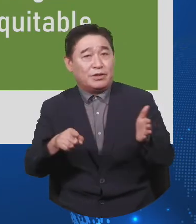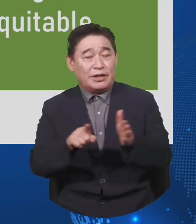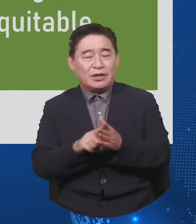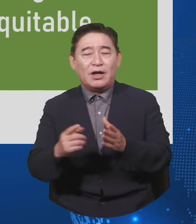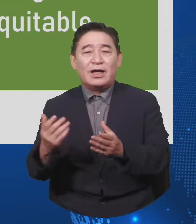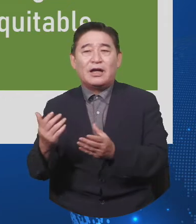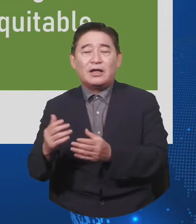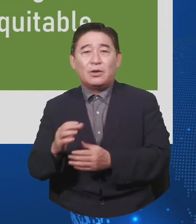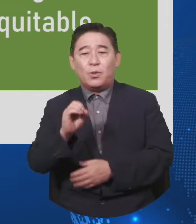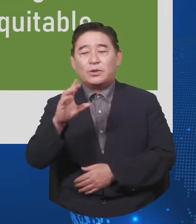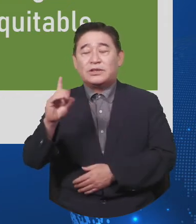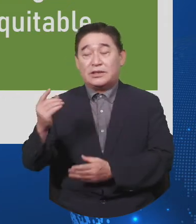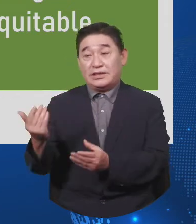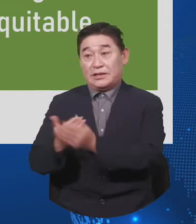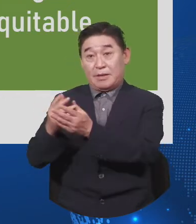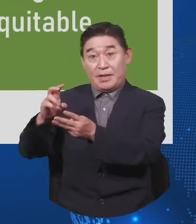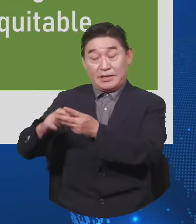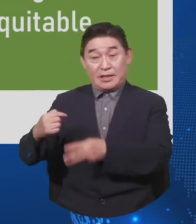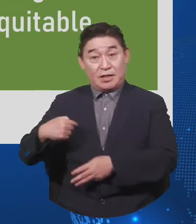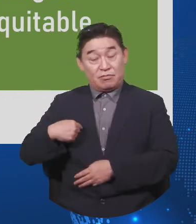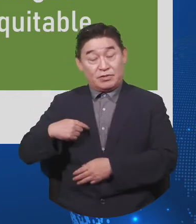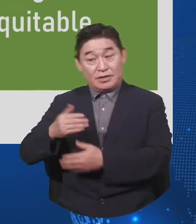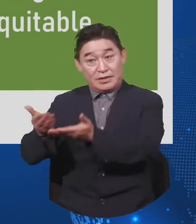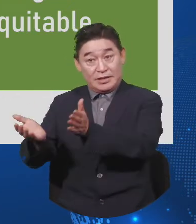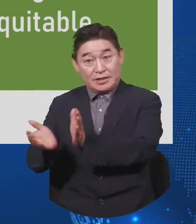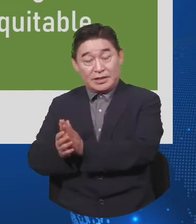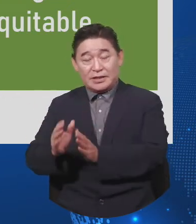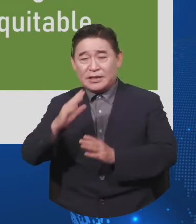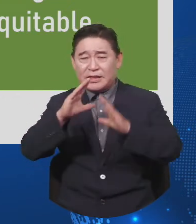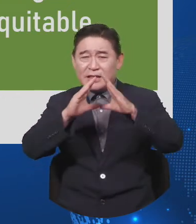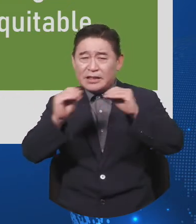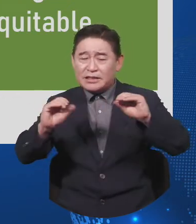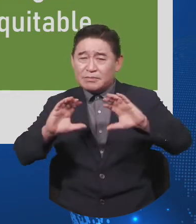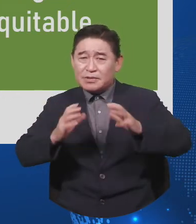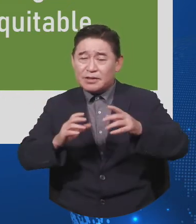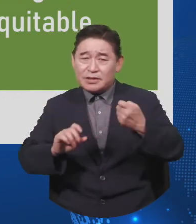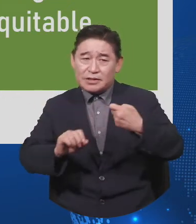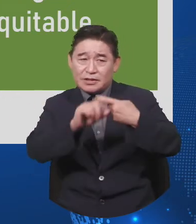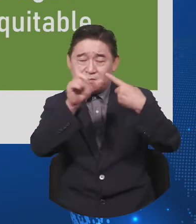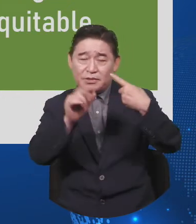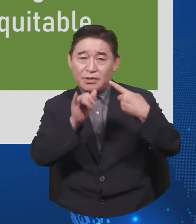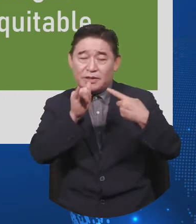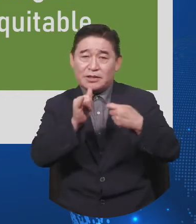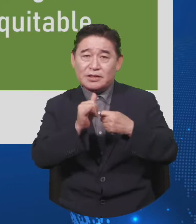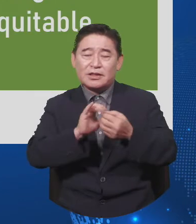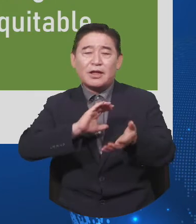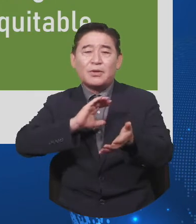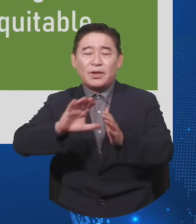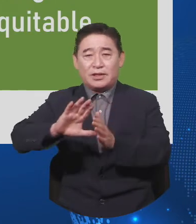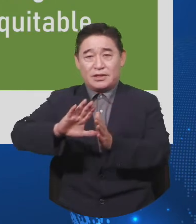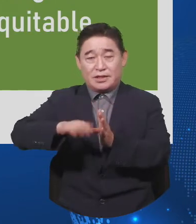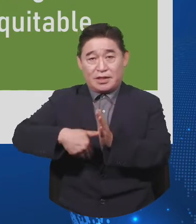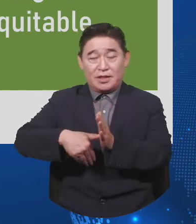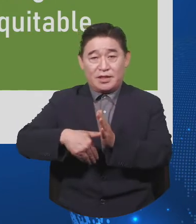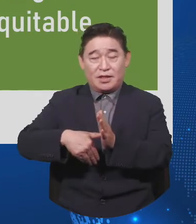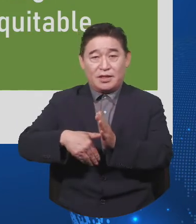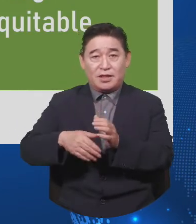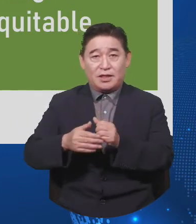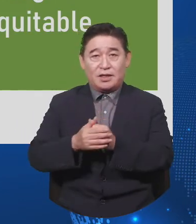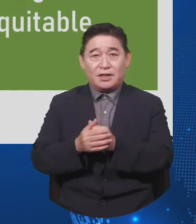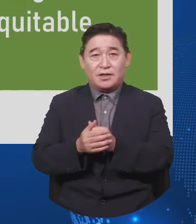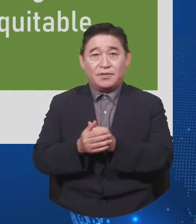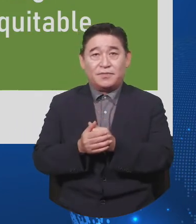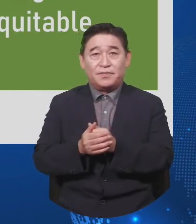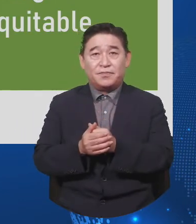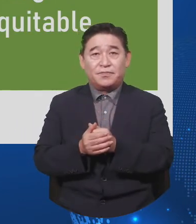COP27 in Egypt in November our framework for extracted-based economies in transition. Acronym